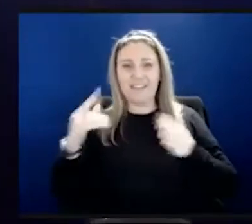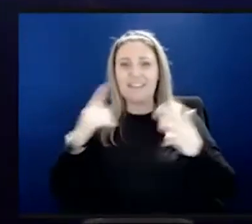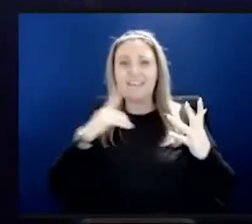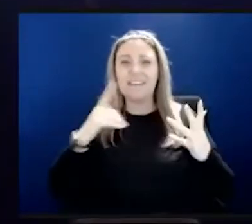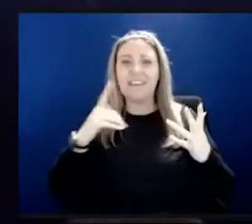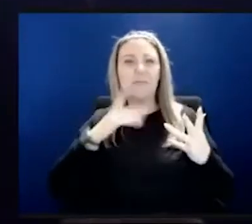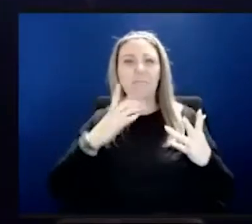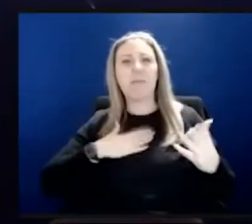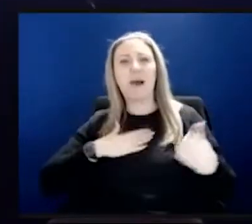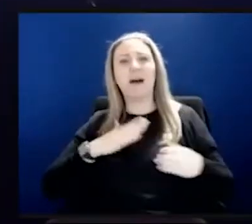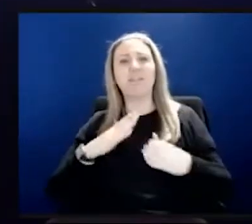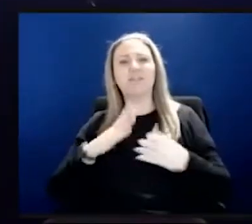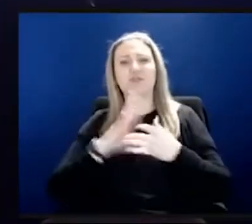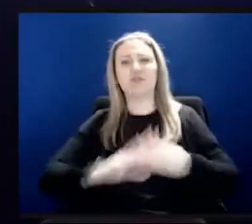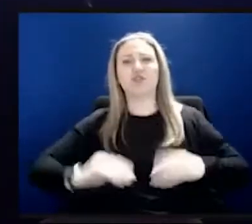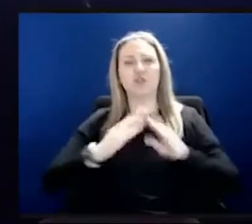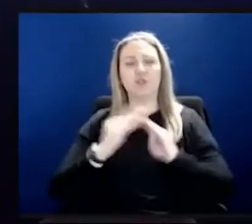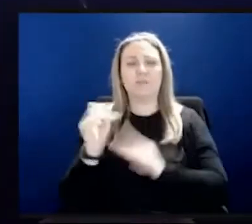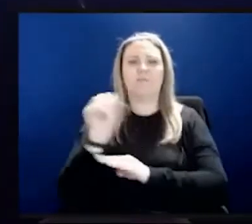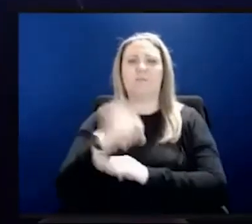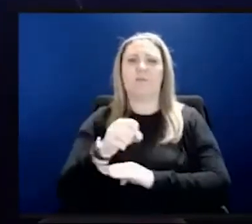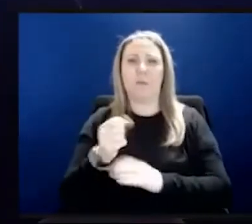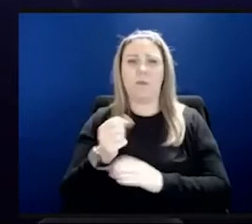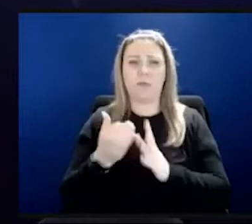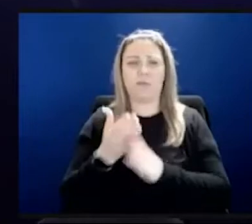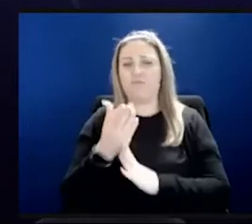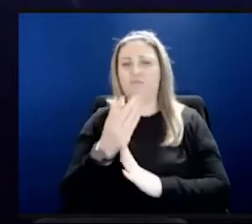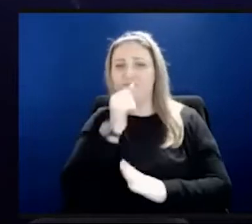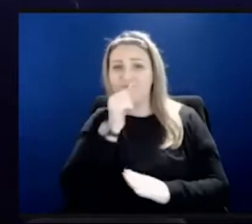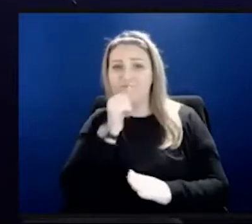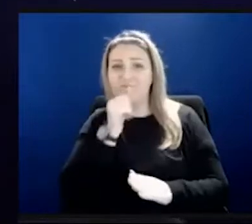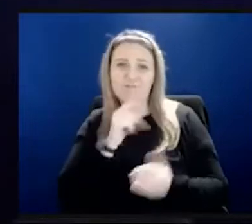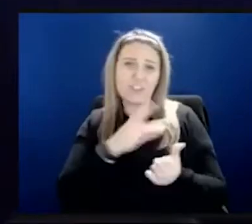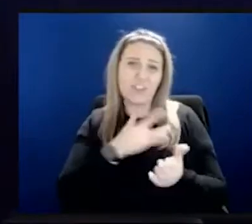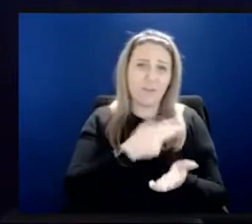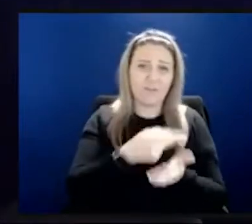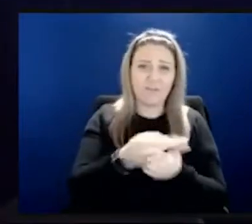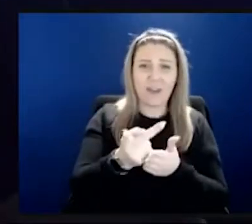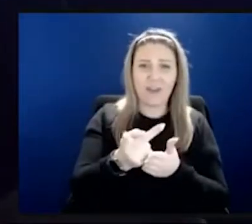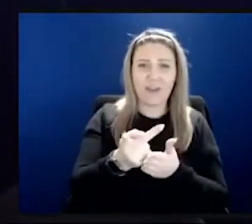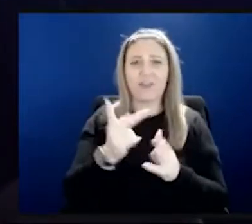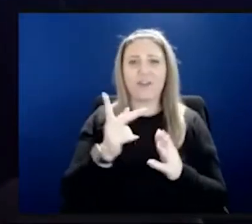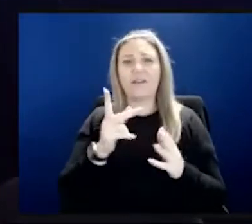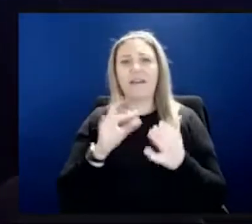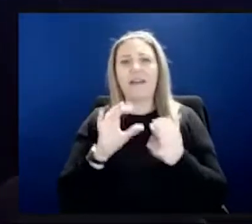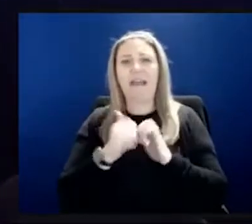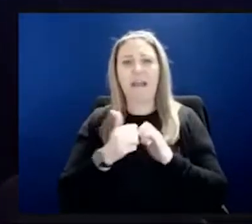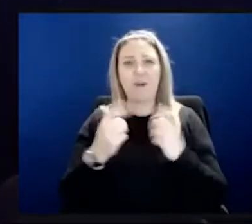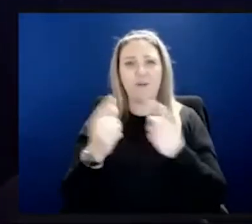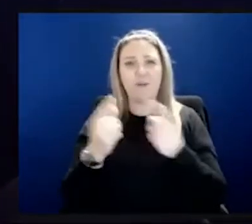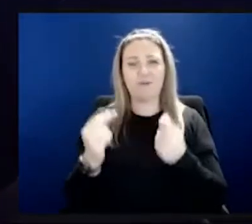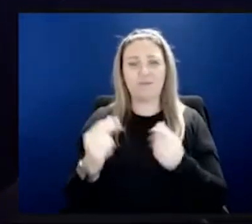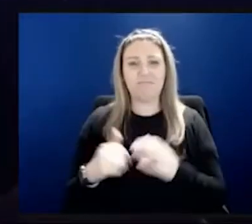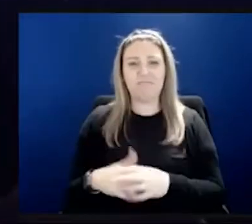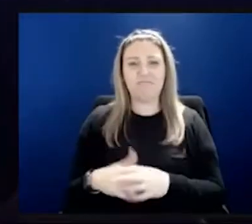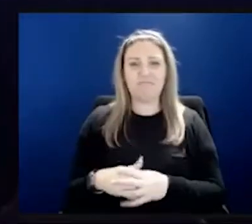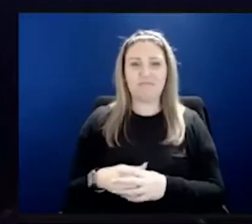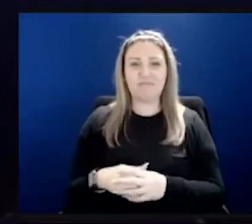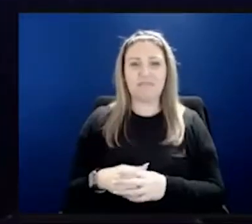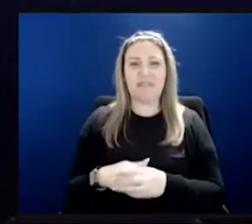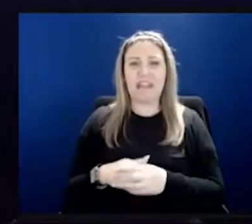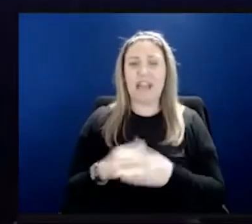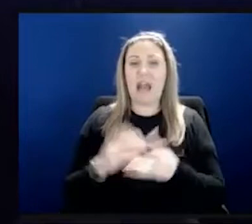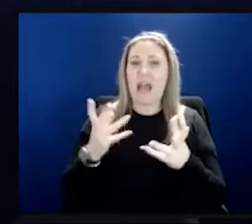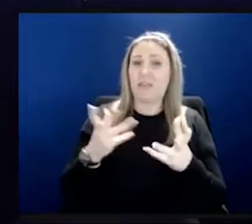how he's able to grow through adversity, through heart failure, and how we were able to do that, and share my story